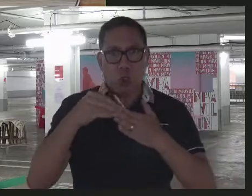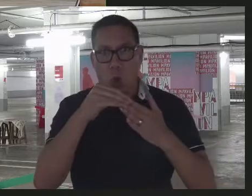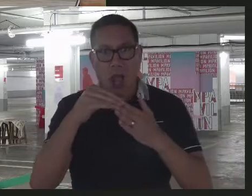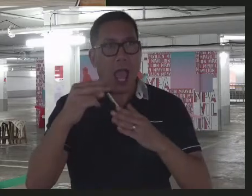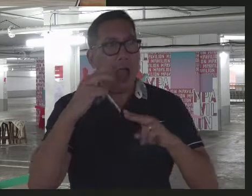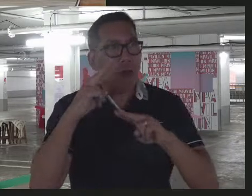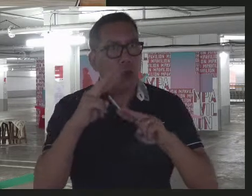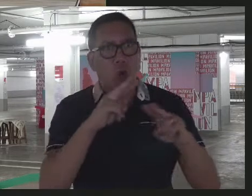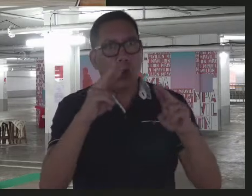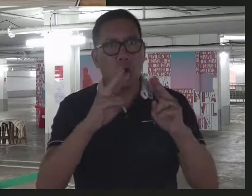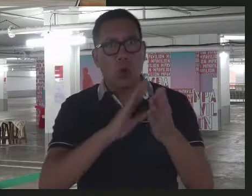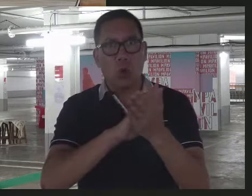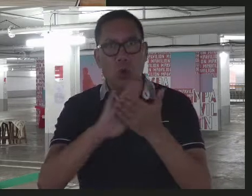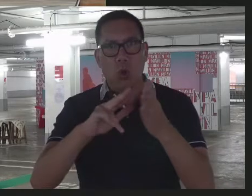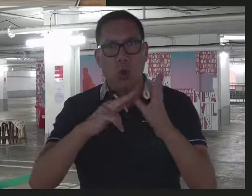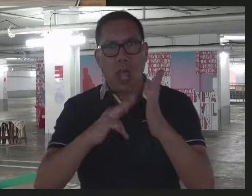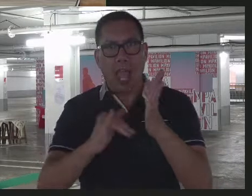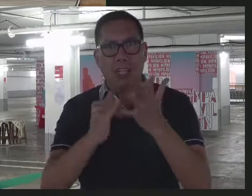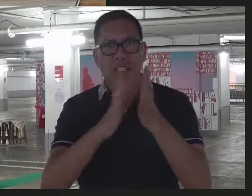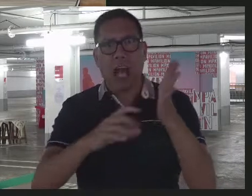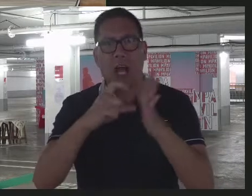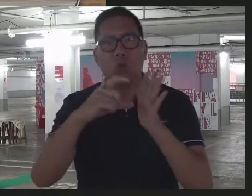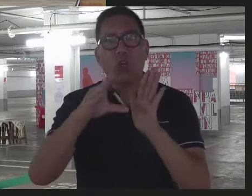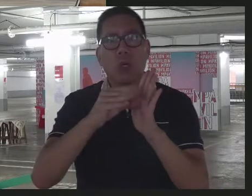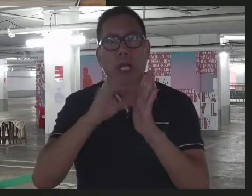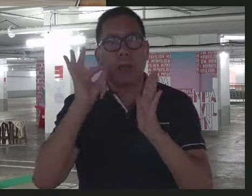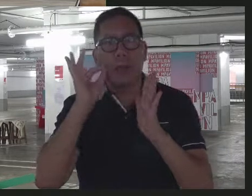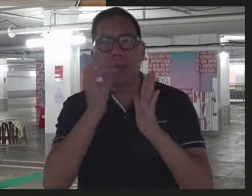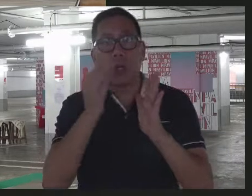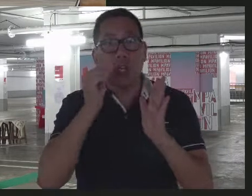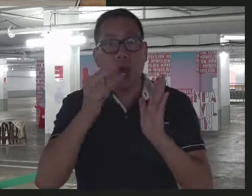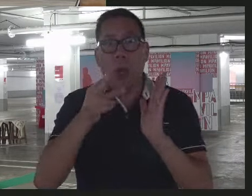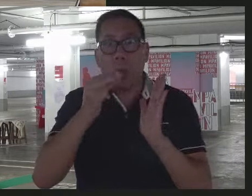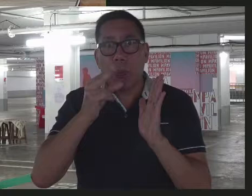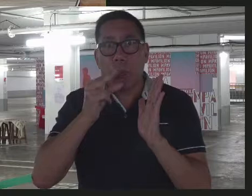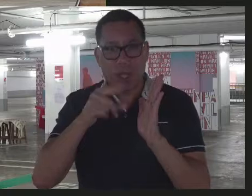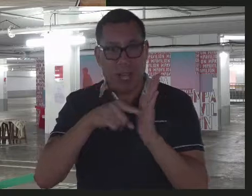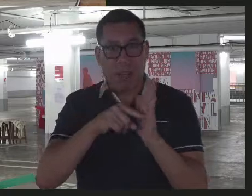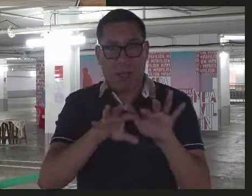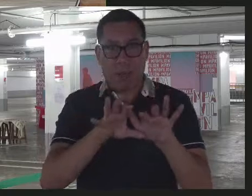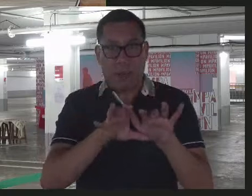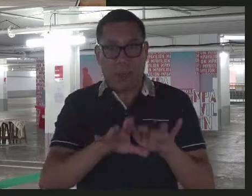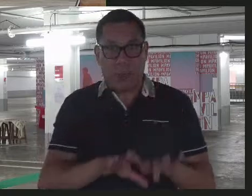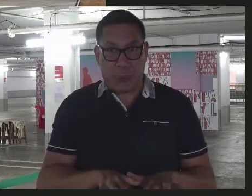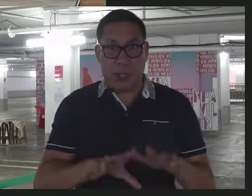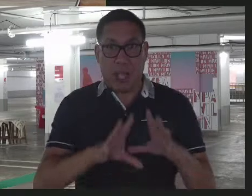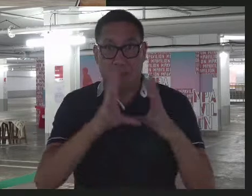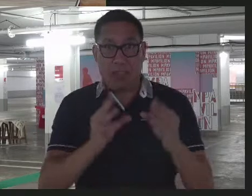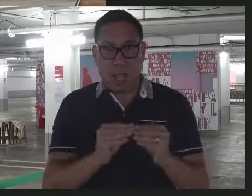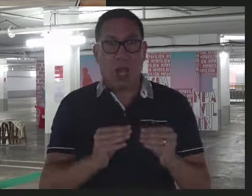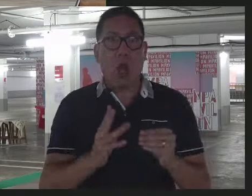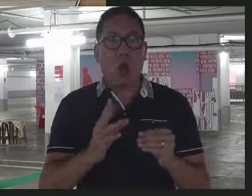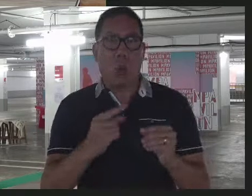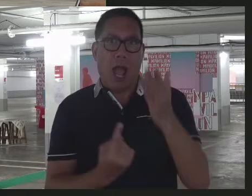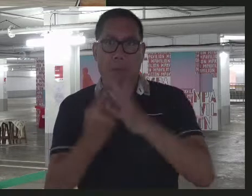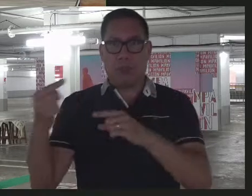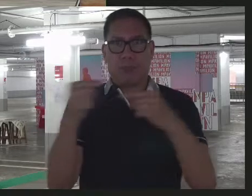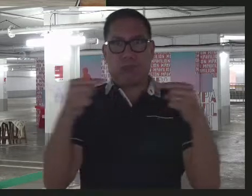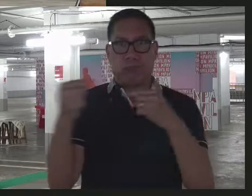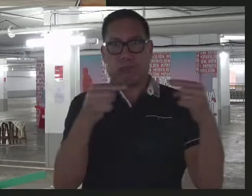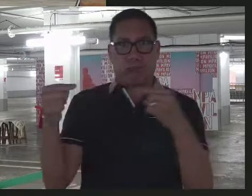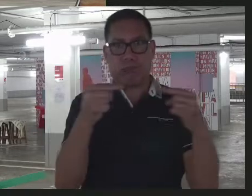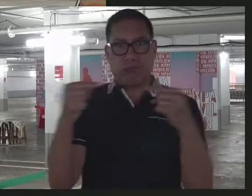Hansard suites, and so if people understand, the Hansard actually documents what happens on the floor